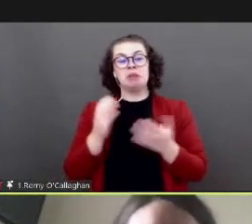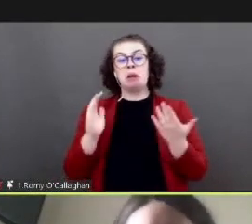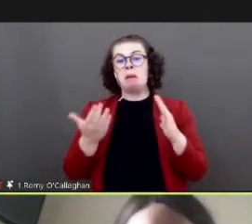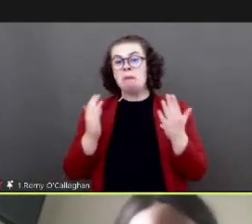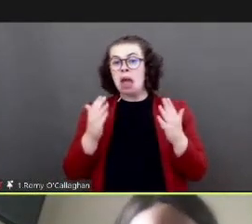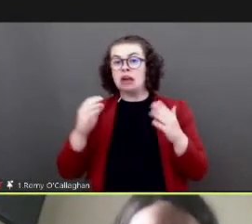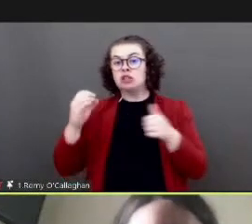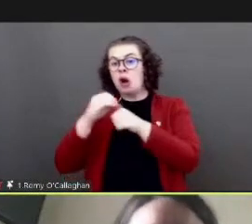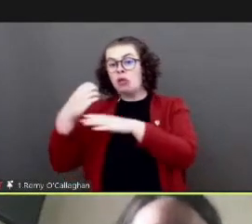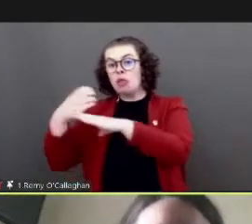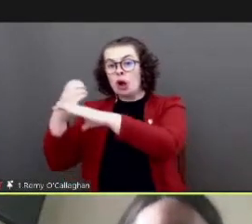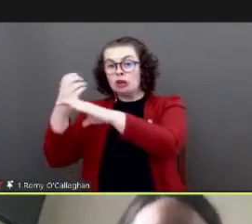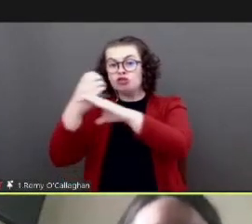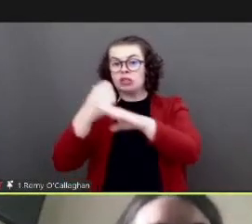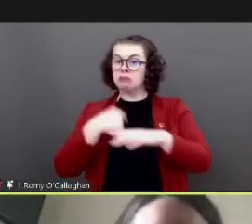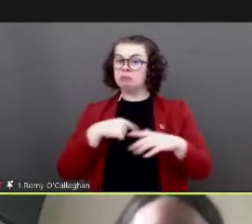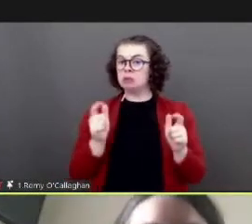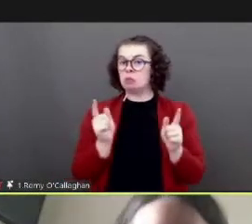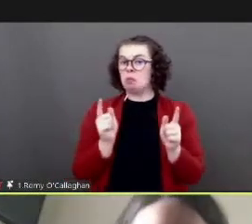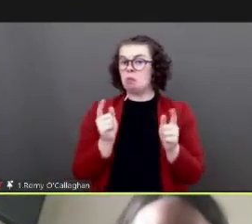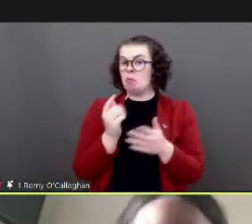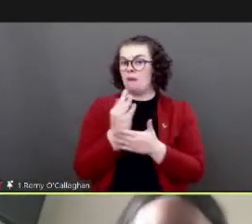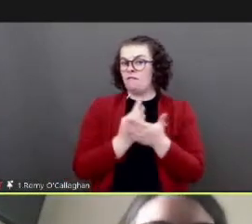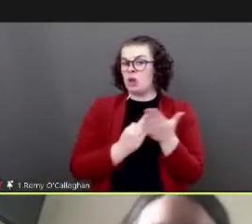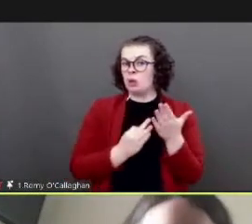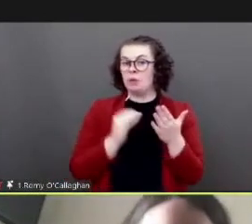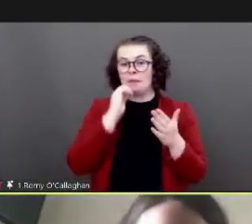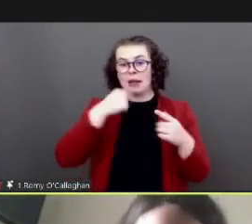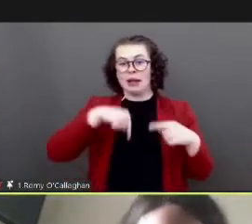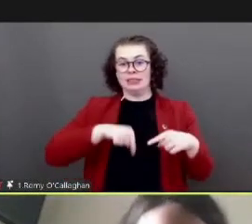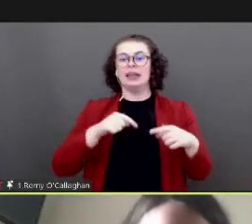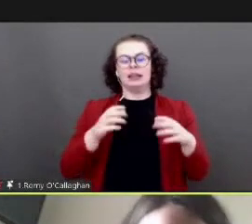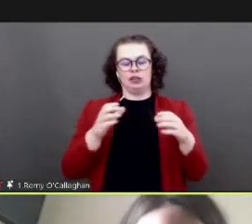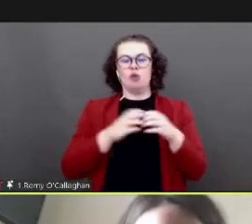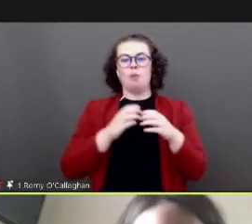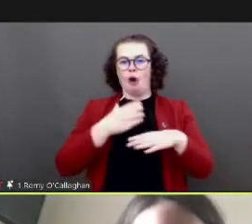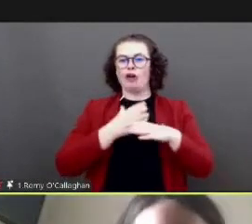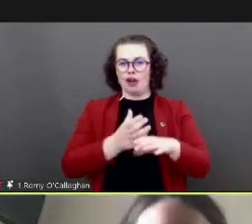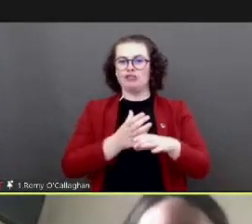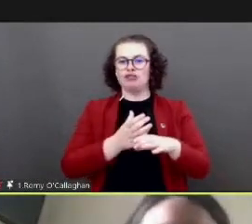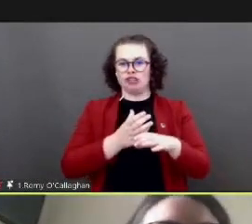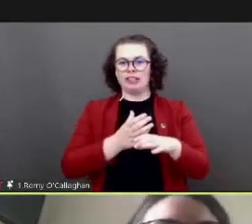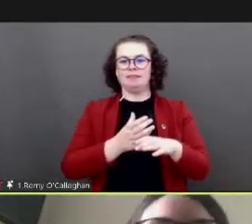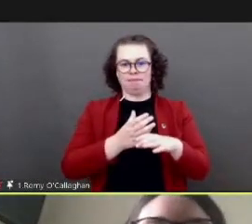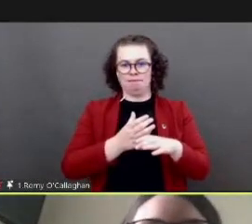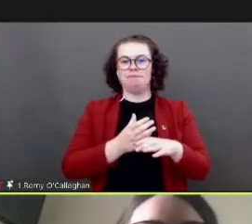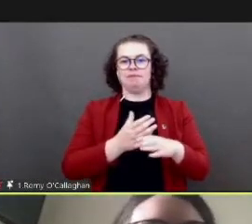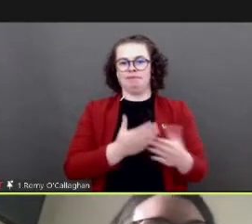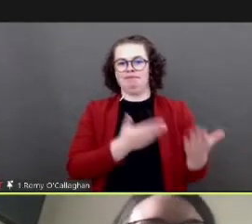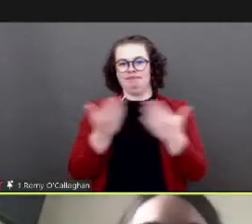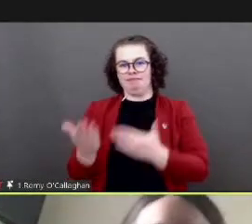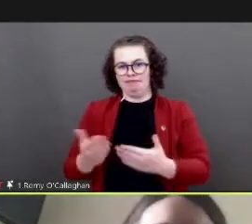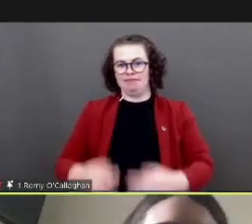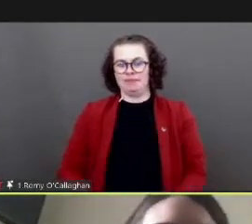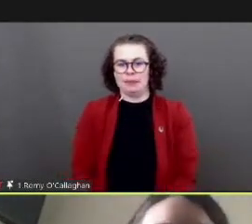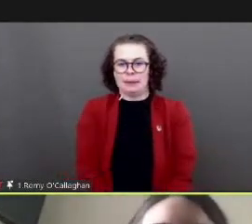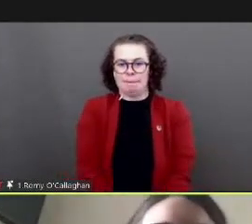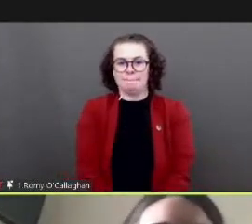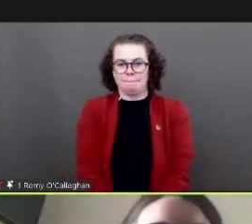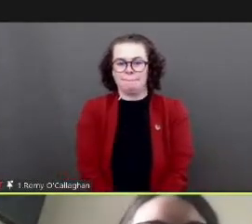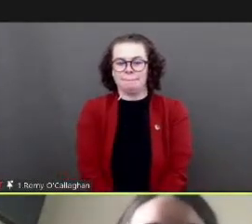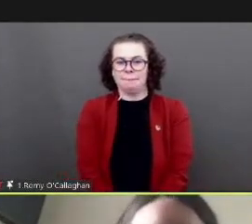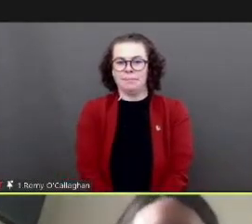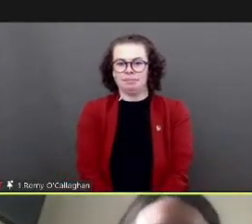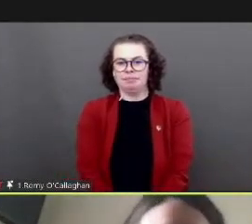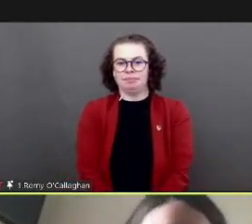comparatively small to some states, or it looks small because we're a small island. So there's less than 5,000 people in prison. Again, a lot of these